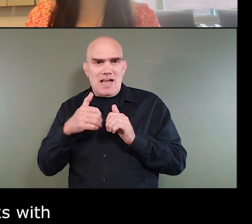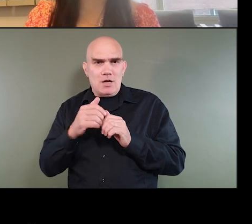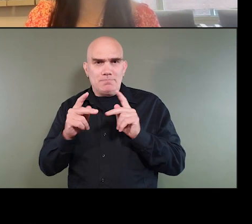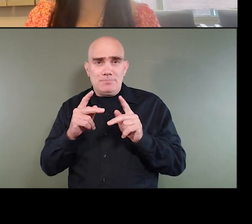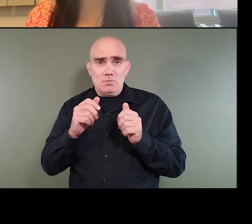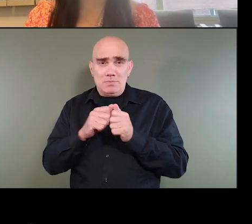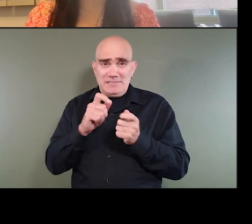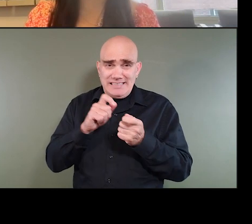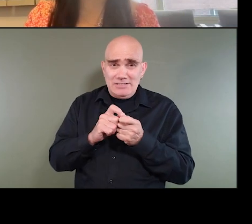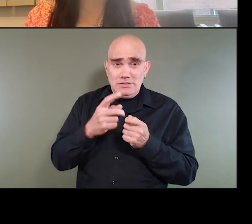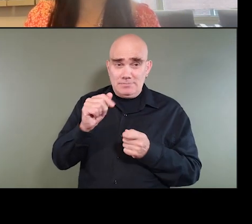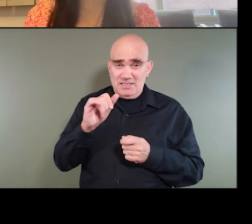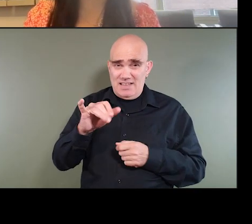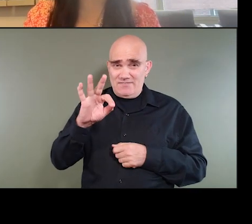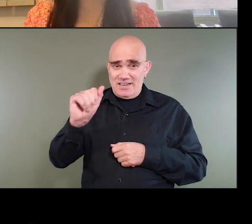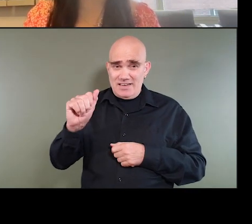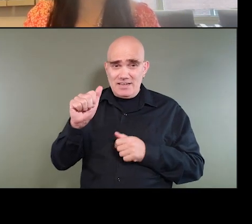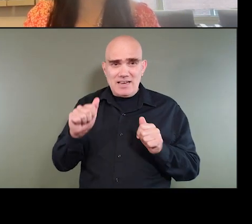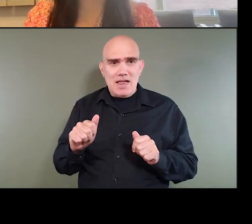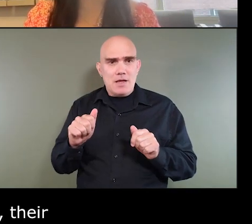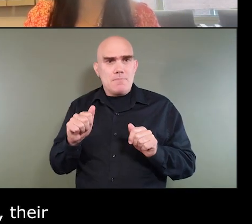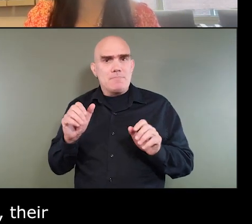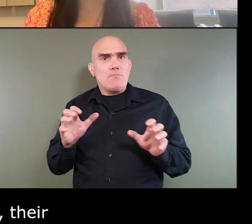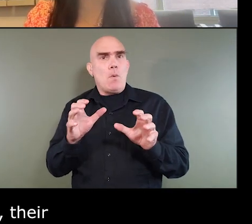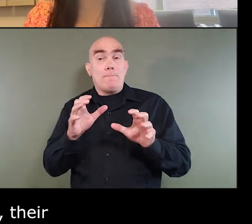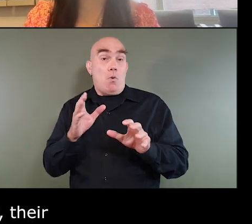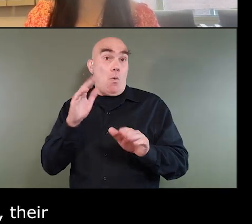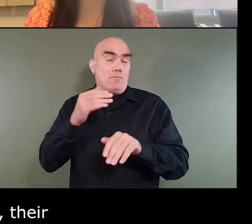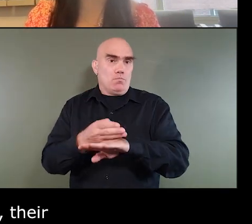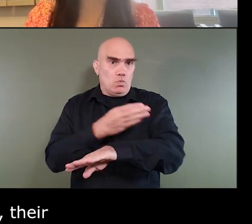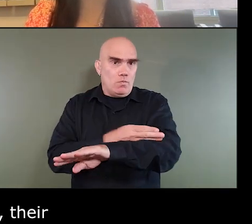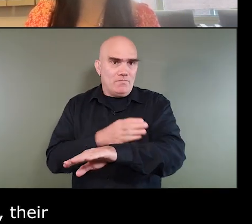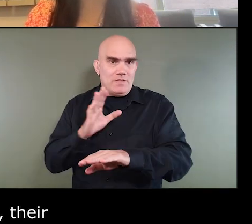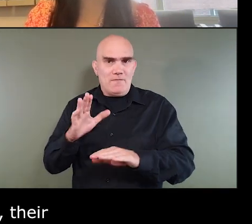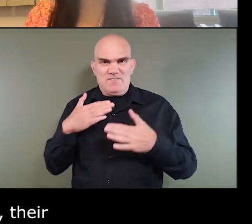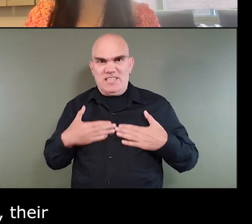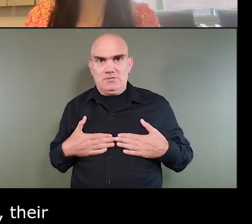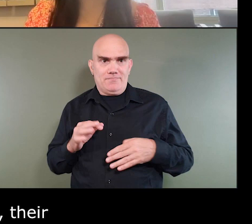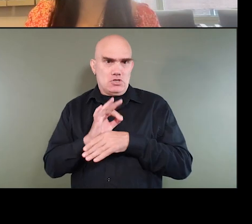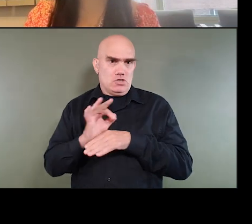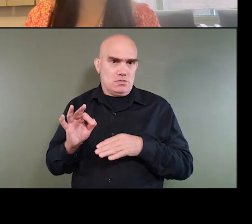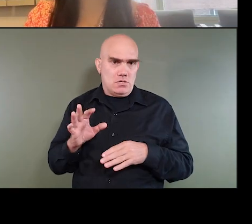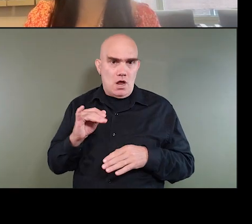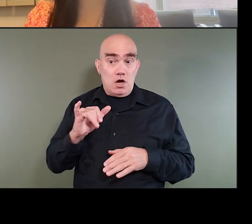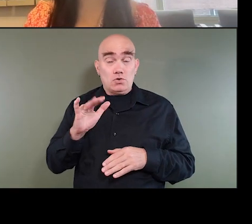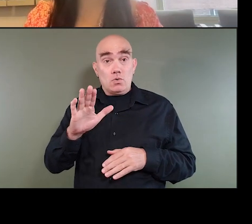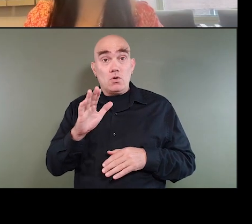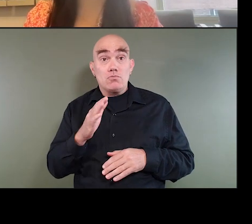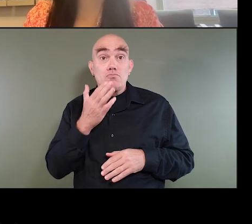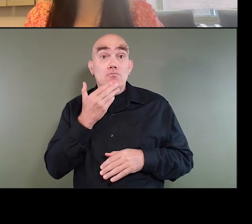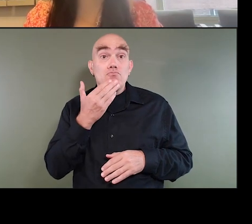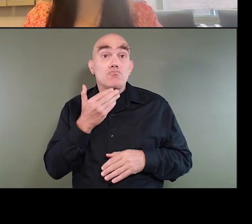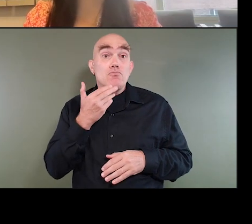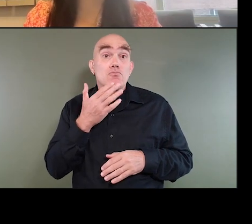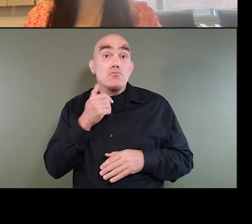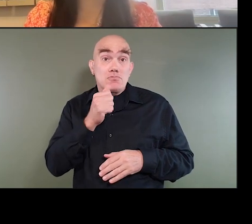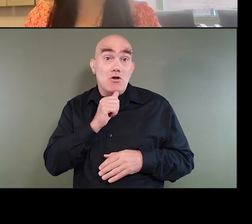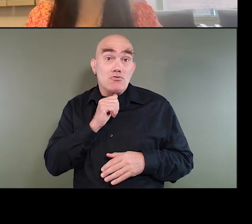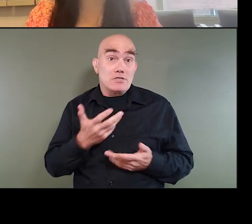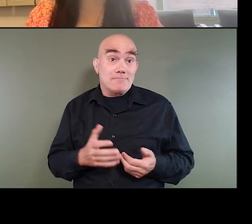disability, Friedreich ataxia, can perform, improve hopefully their physical functioning and also their glucose